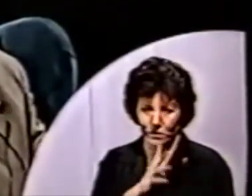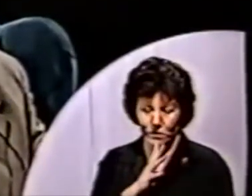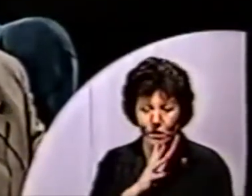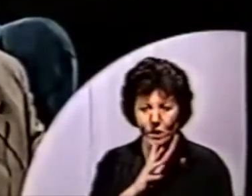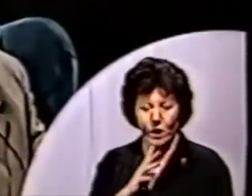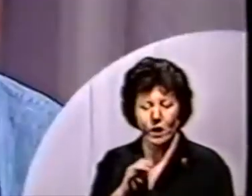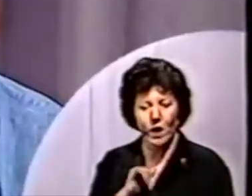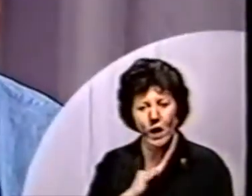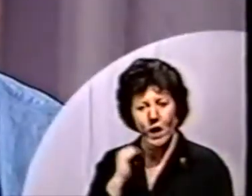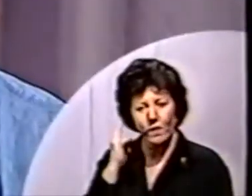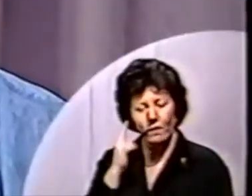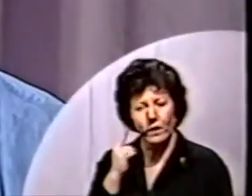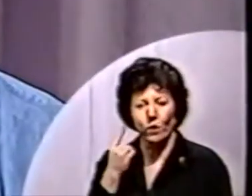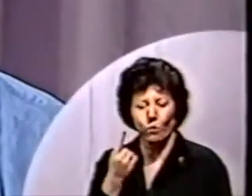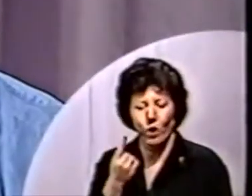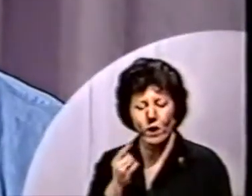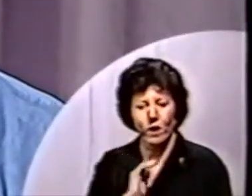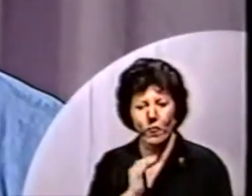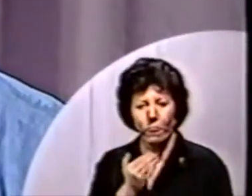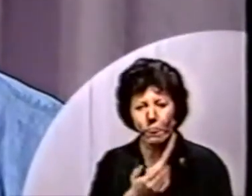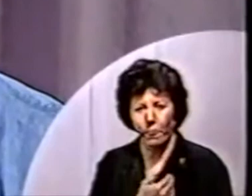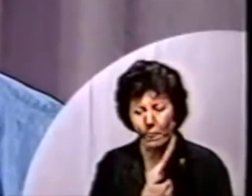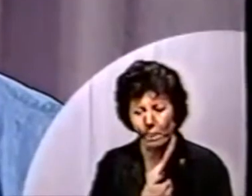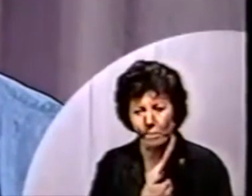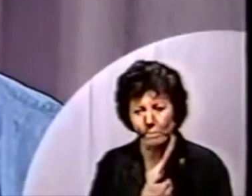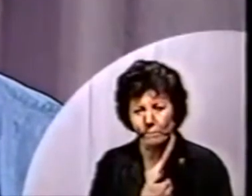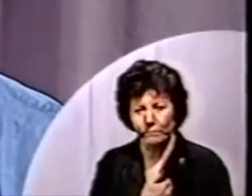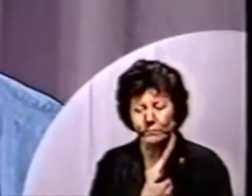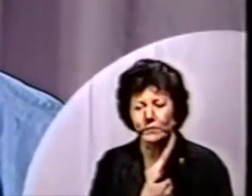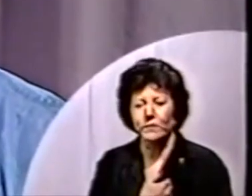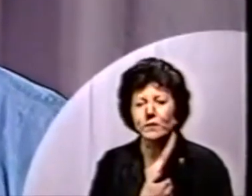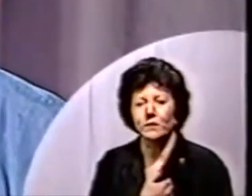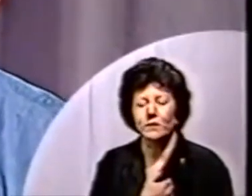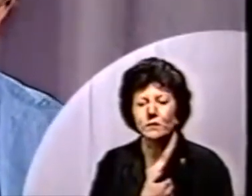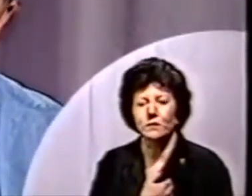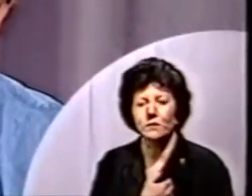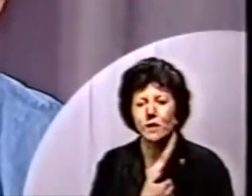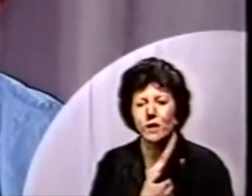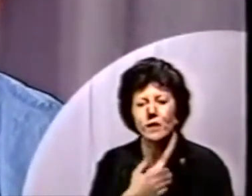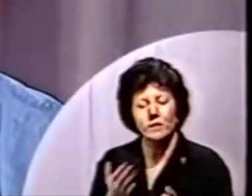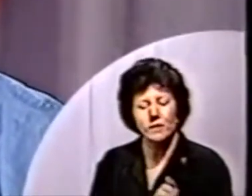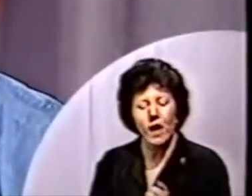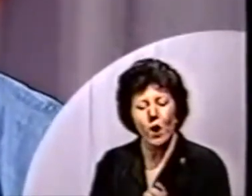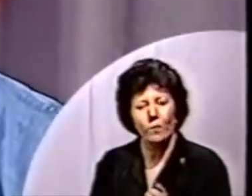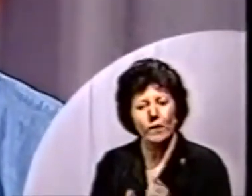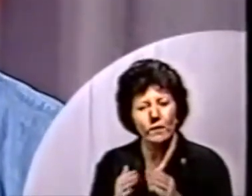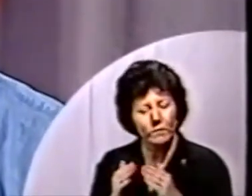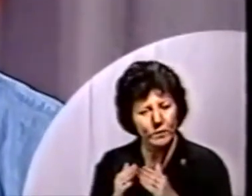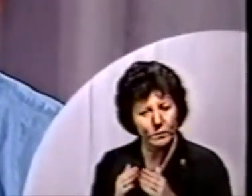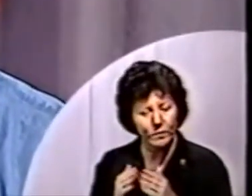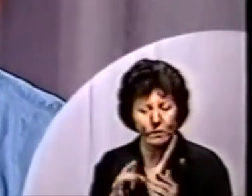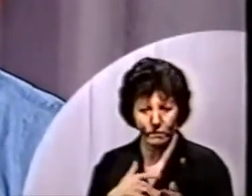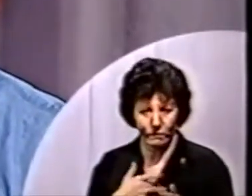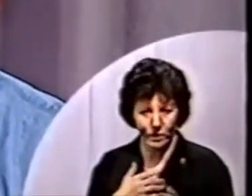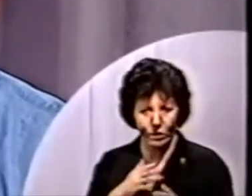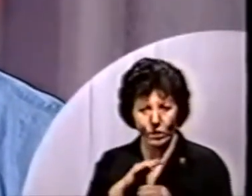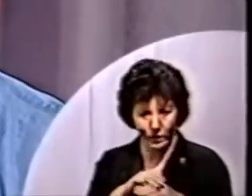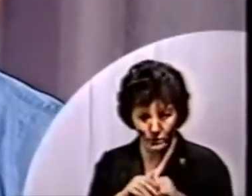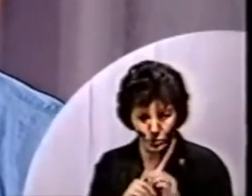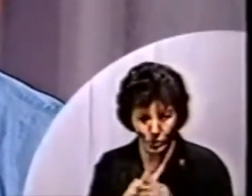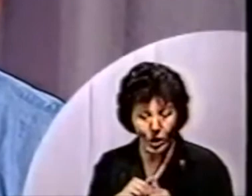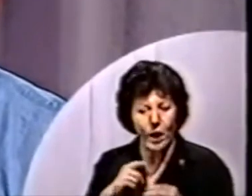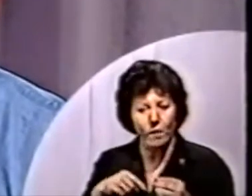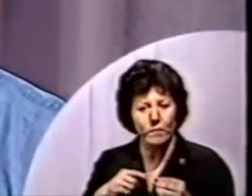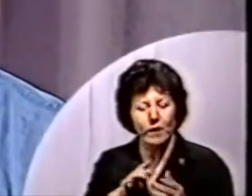Well, I think one of our big goals with the Community Advisory Board is helping the community to feel comfortable about